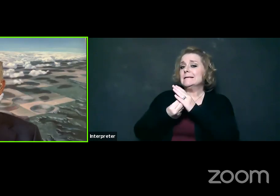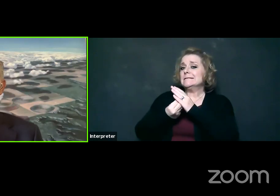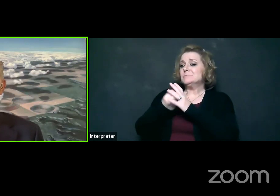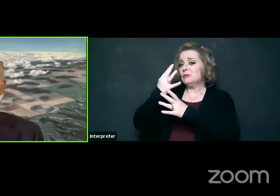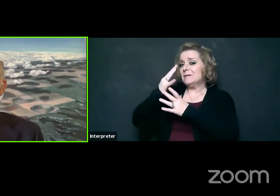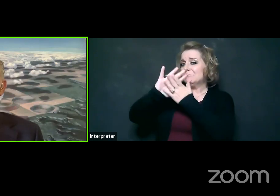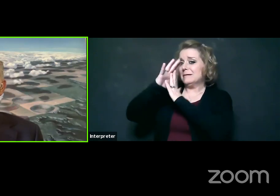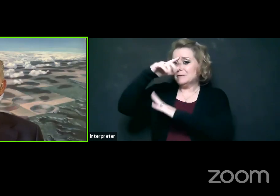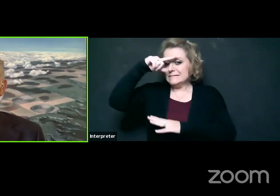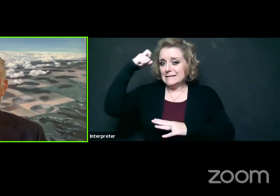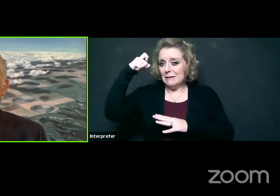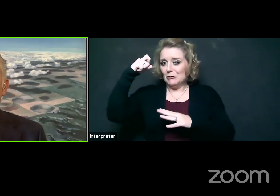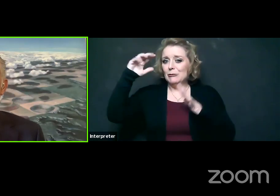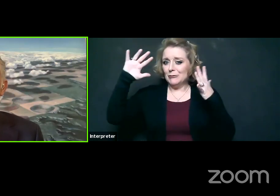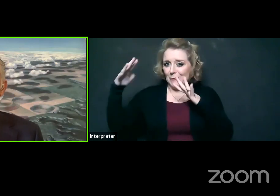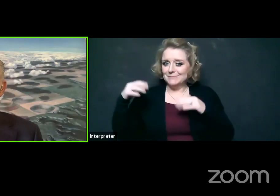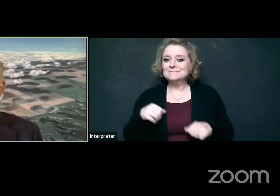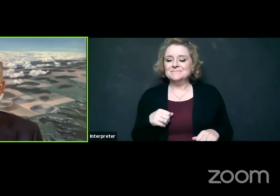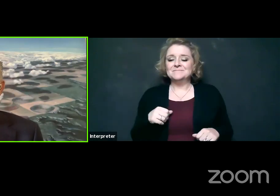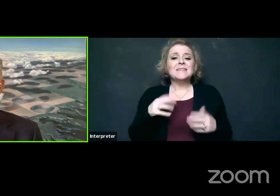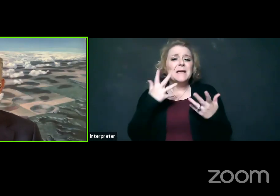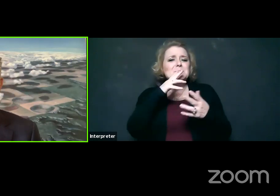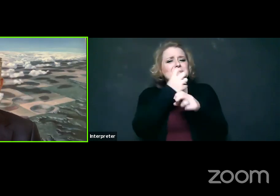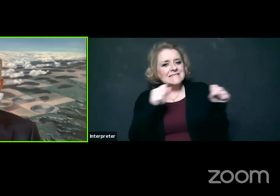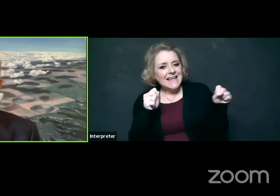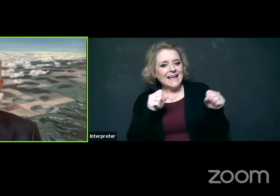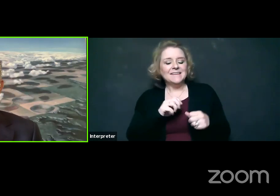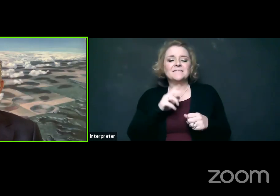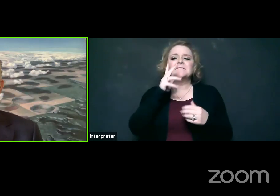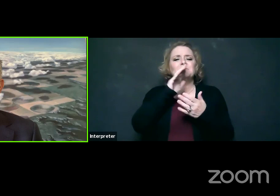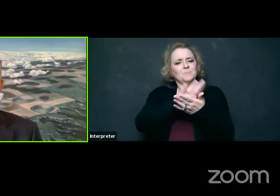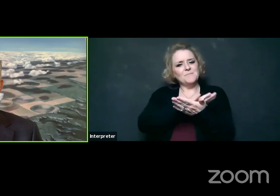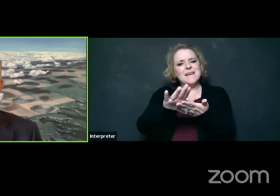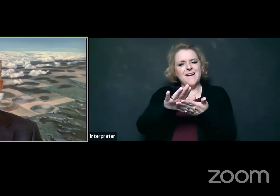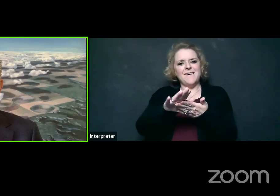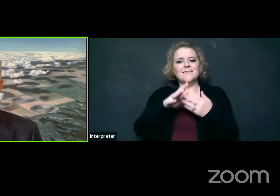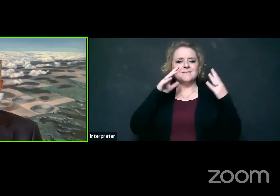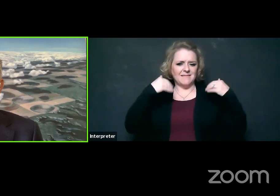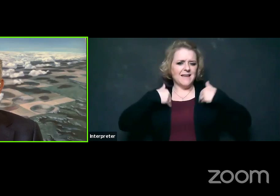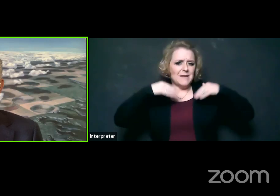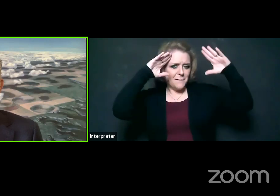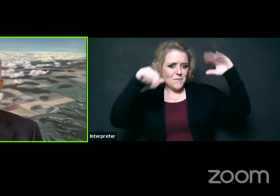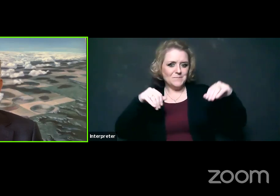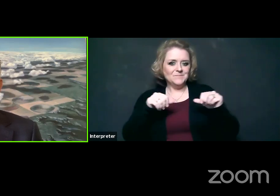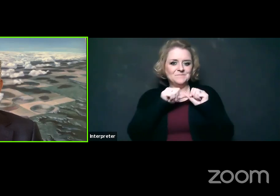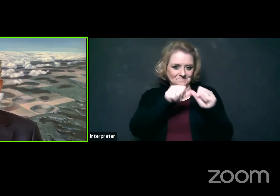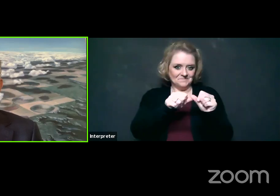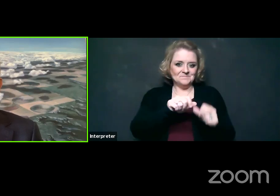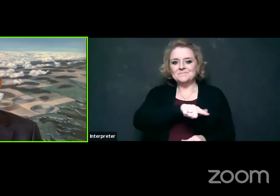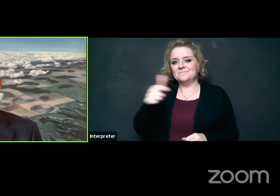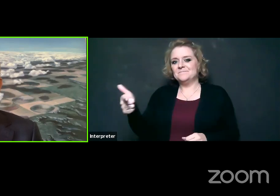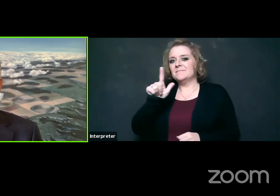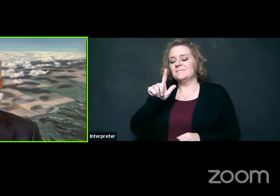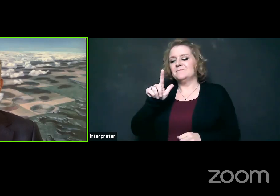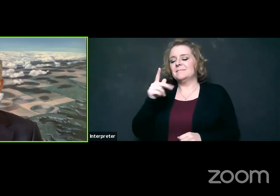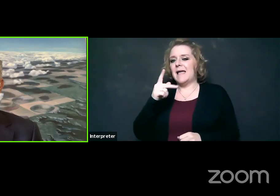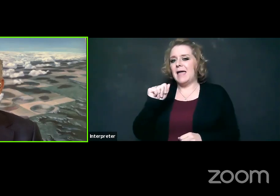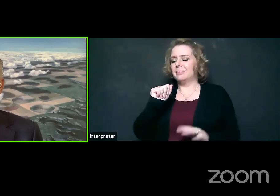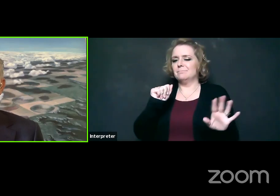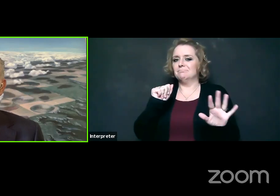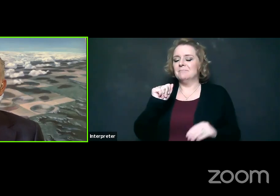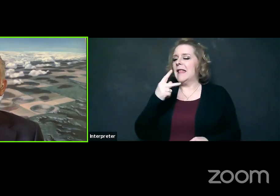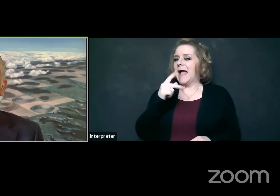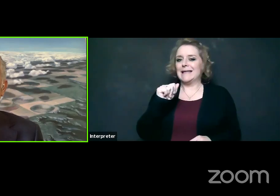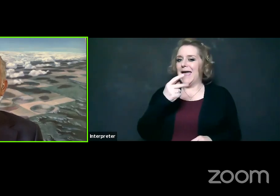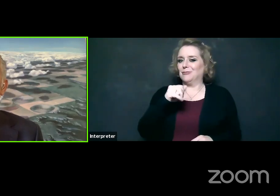safe, be kind, and be hopeful. Katherine, back to you. Excuse me. Lacey,